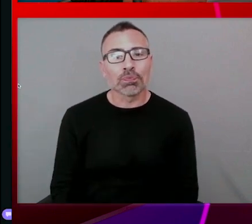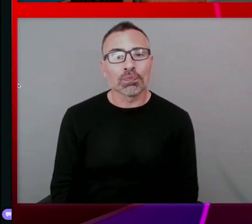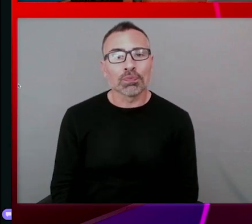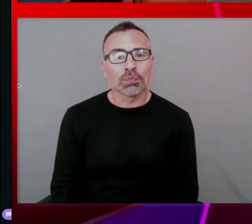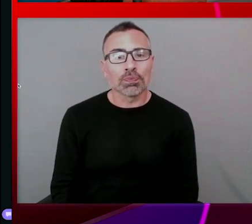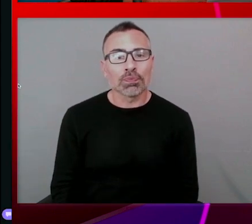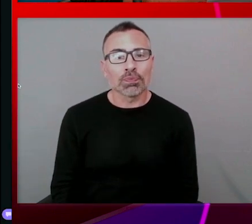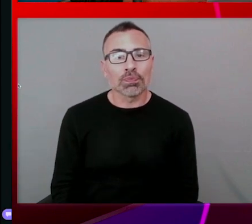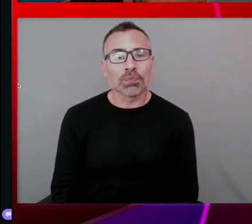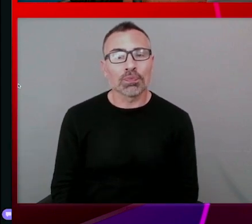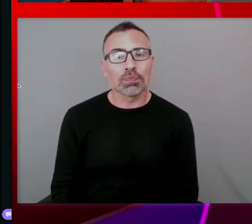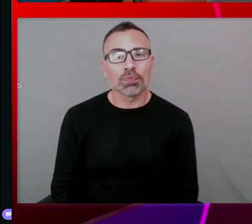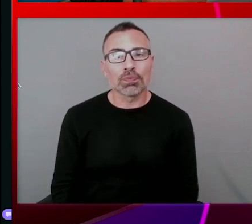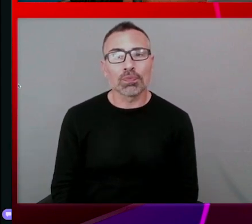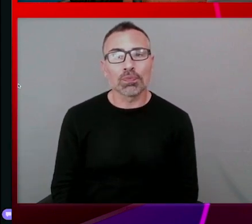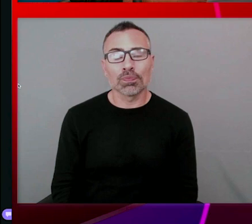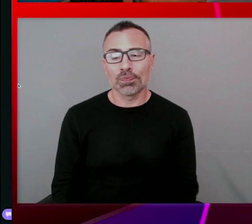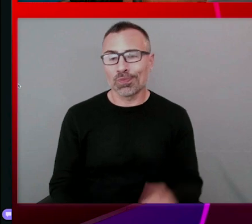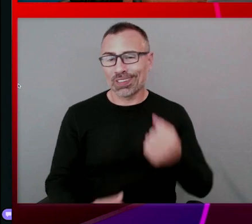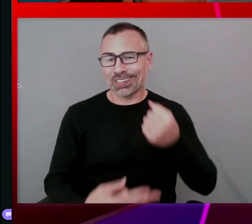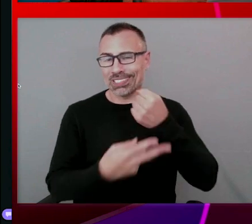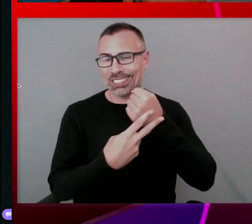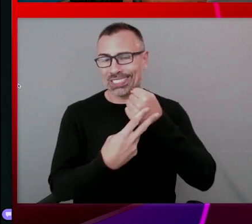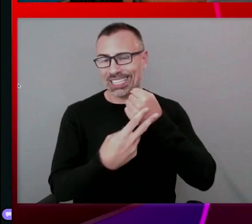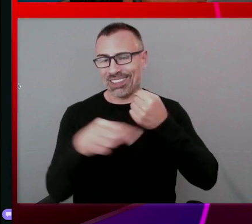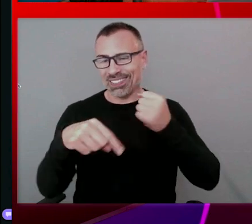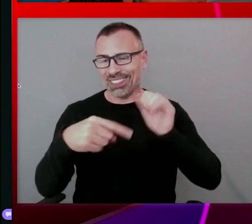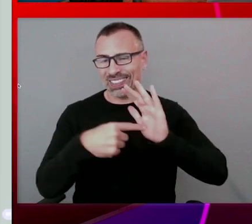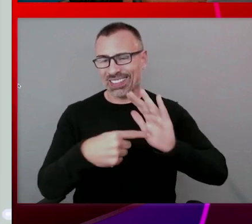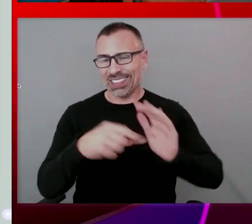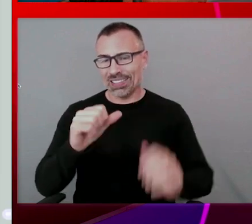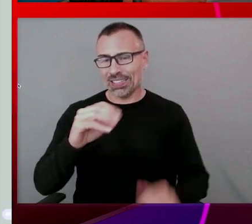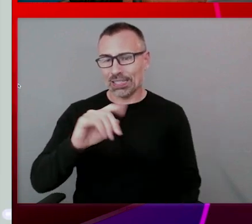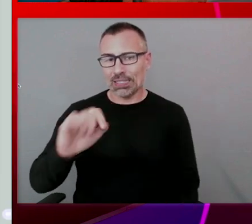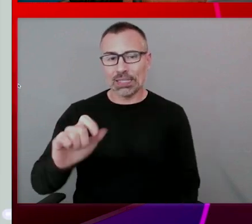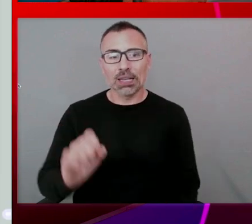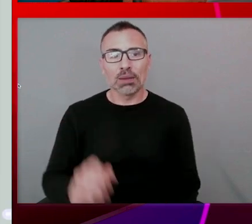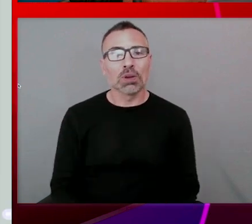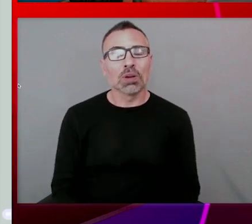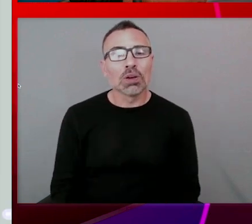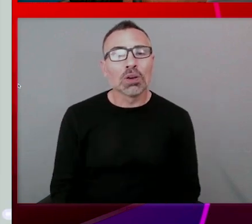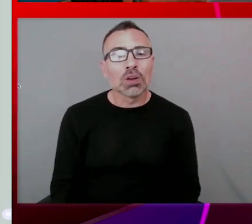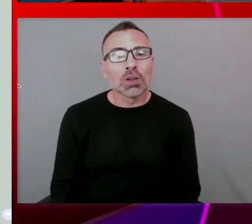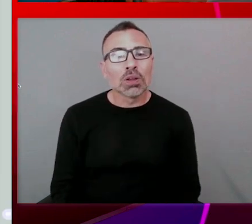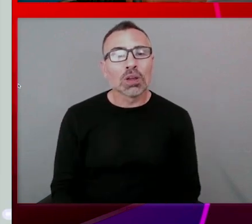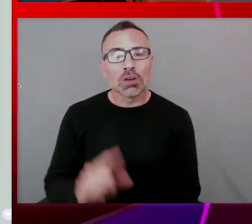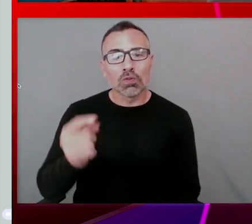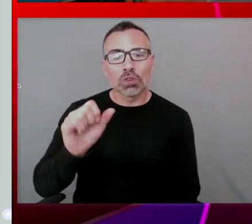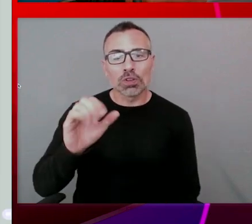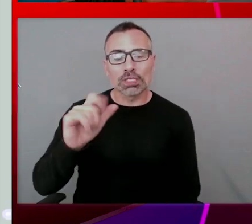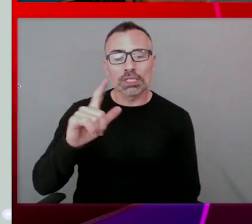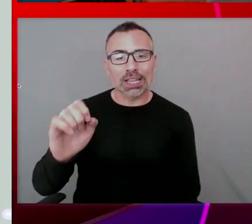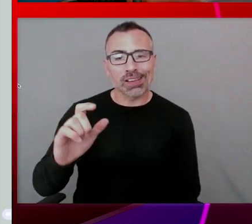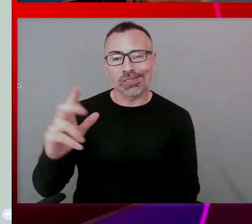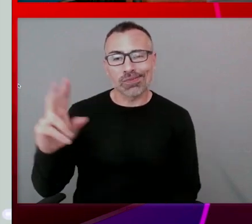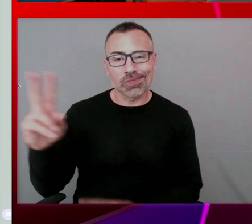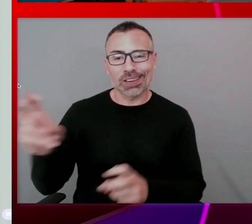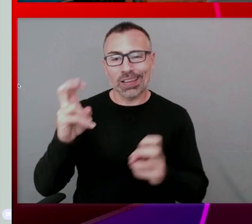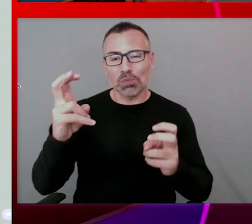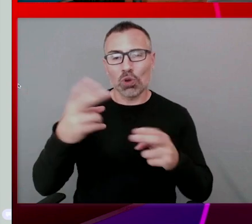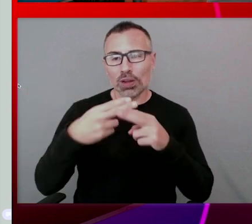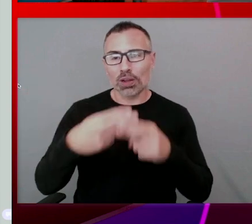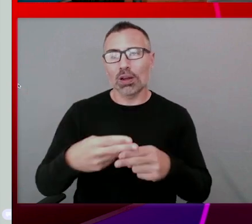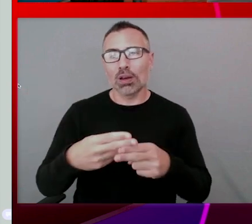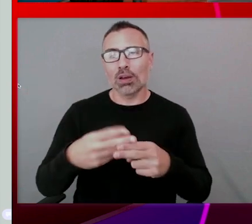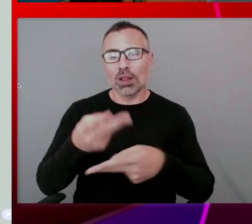So let's save the sample strategy, which is first K. Let's import and then give it a name. We're going to call it loans